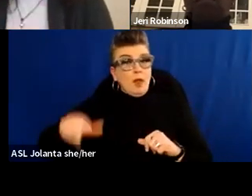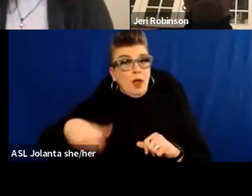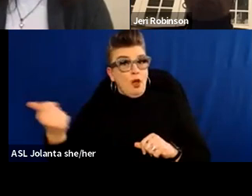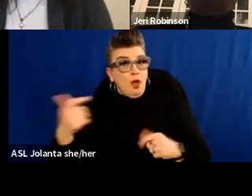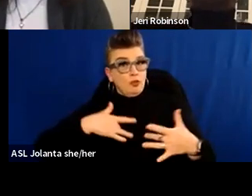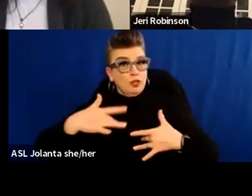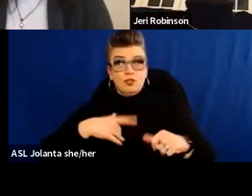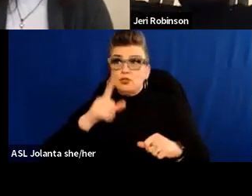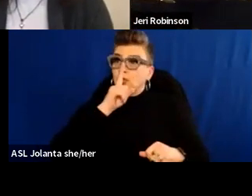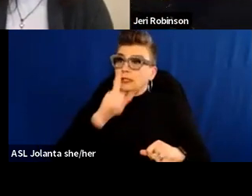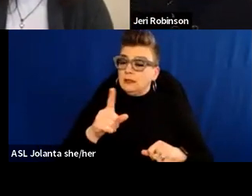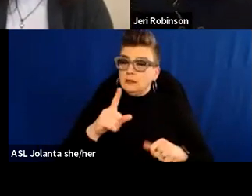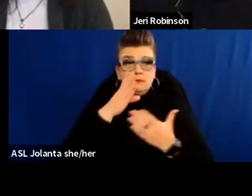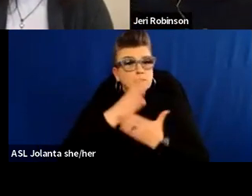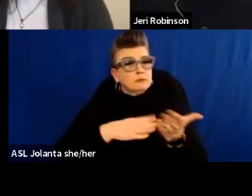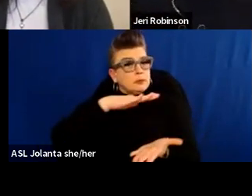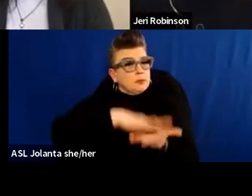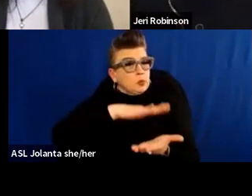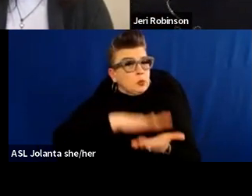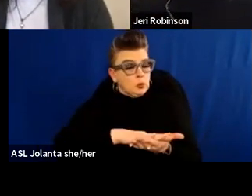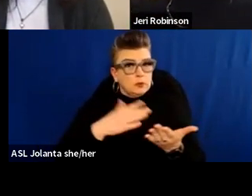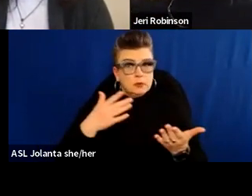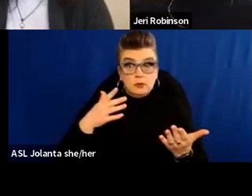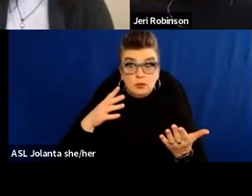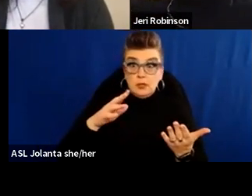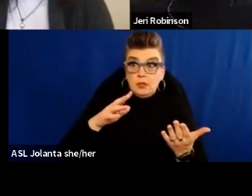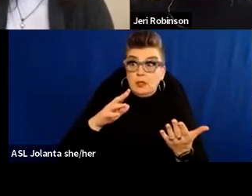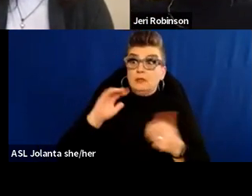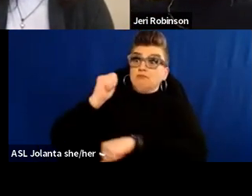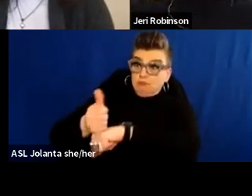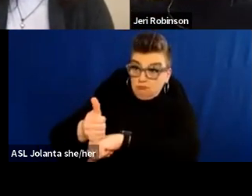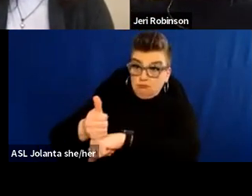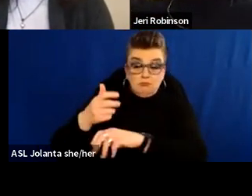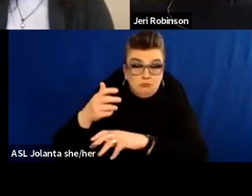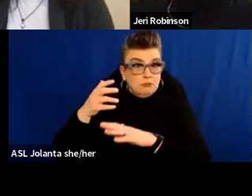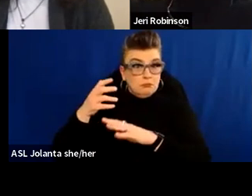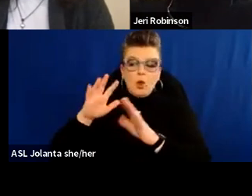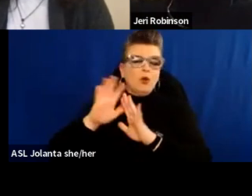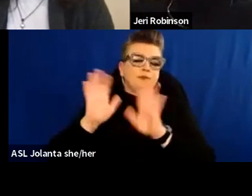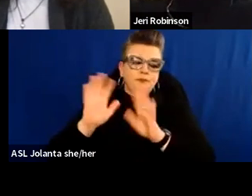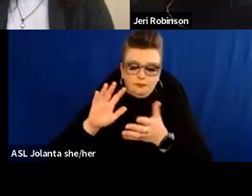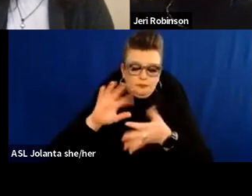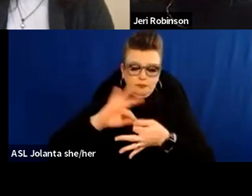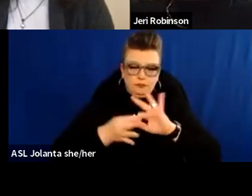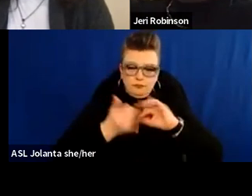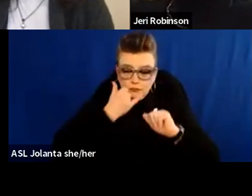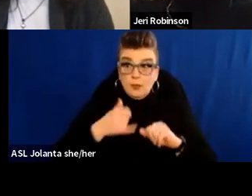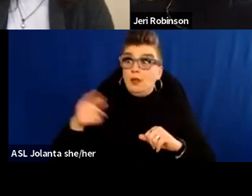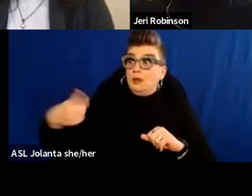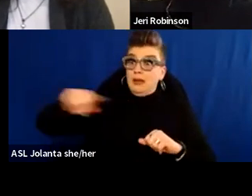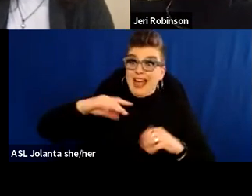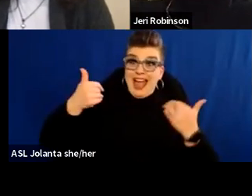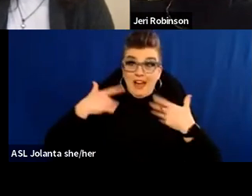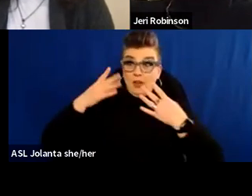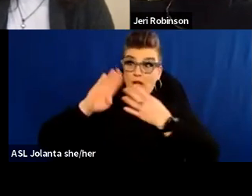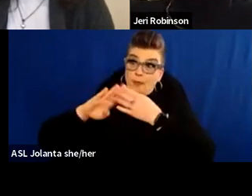know that in some schools that even do have those community like communal cafeterias many are also having their